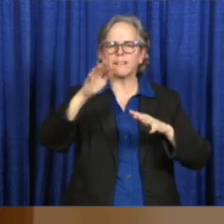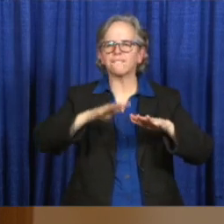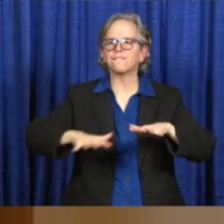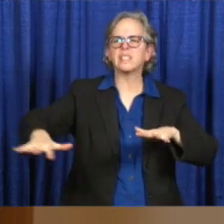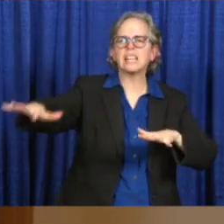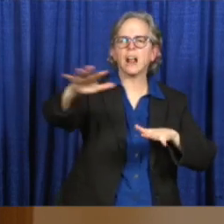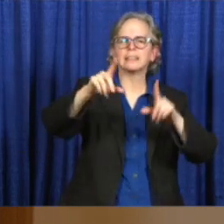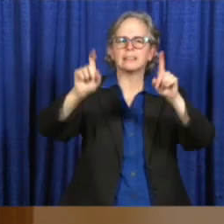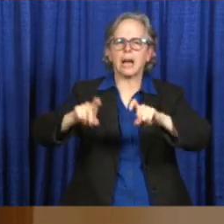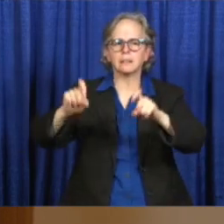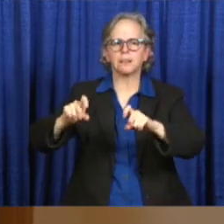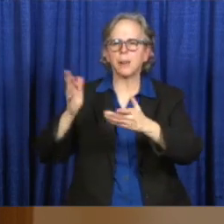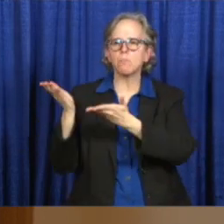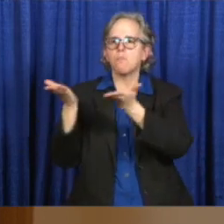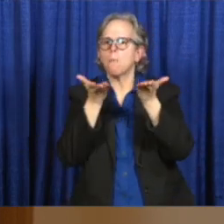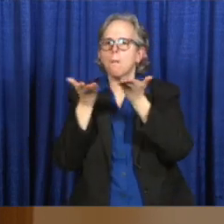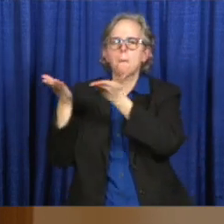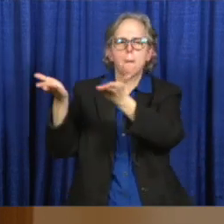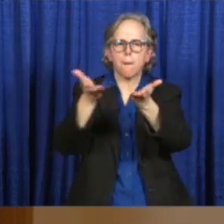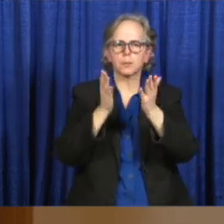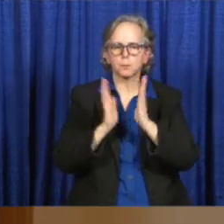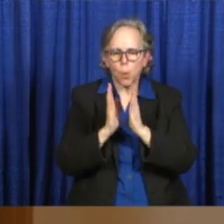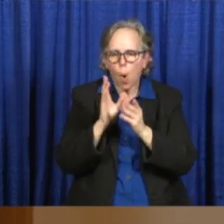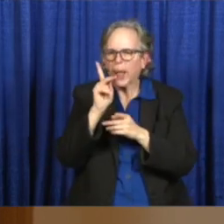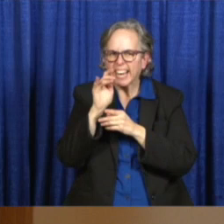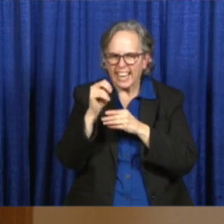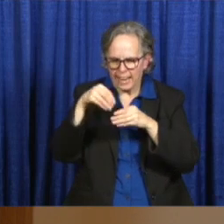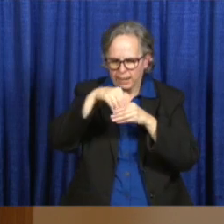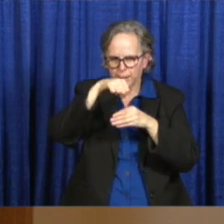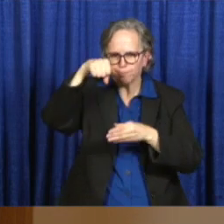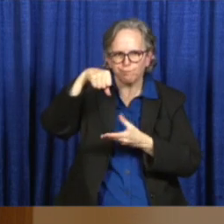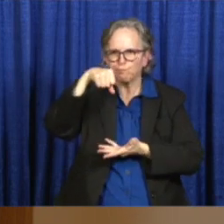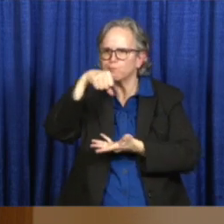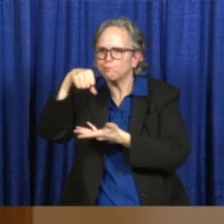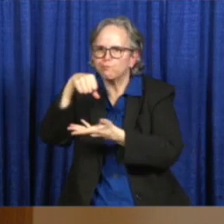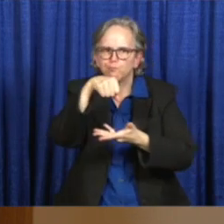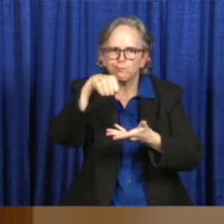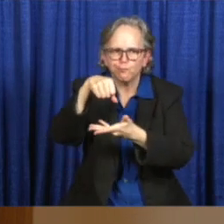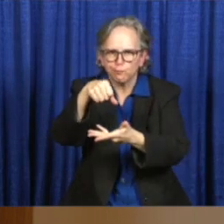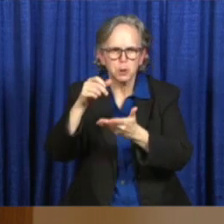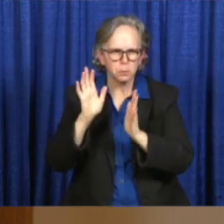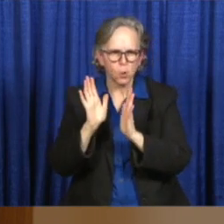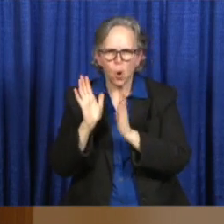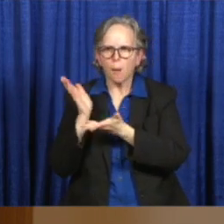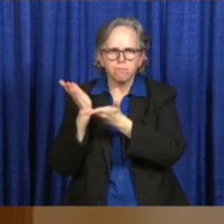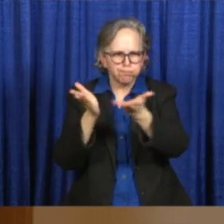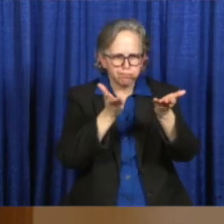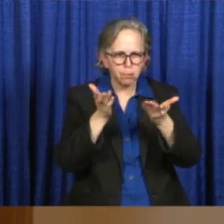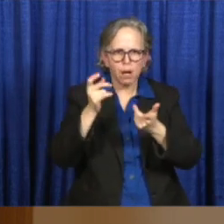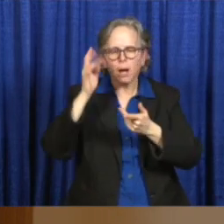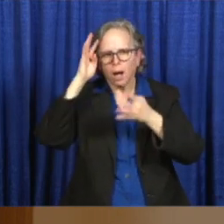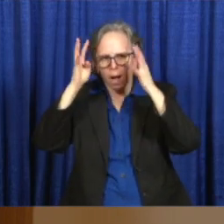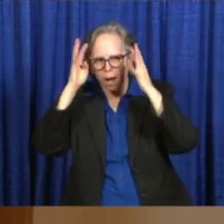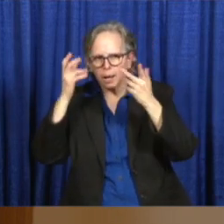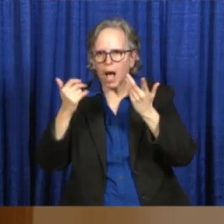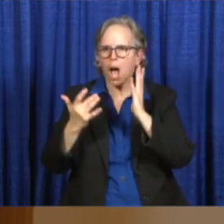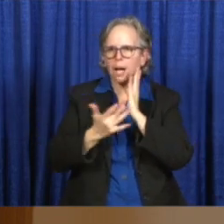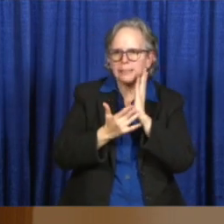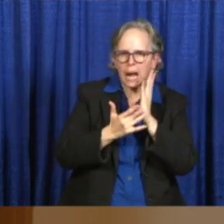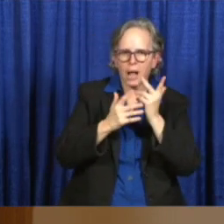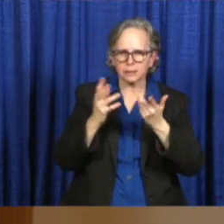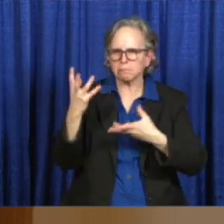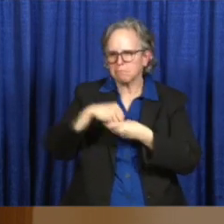kit called the ID Now. Those are all great technologies. They're working on other technology. But there are companies like